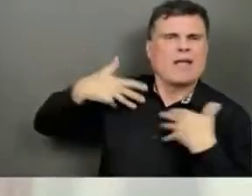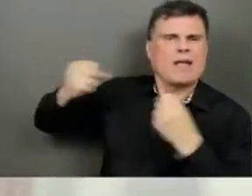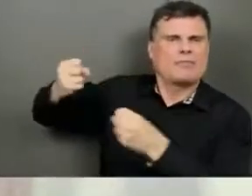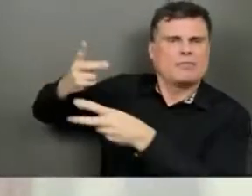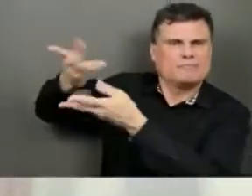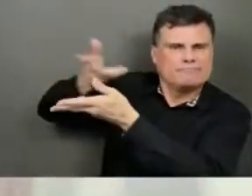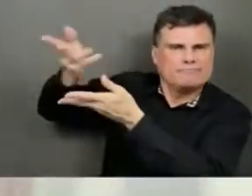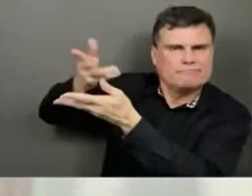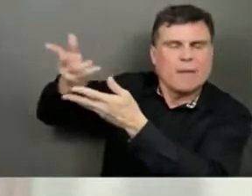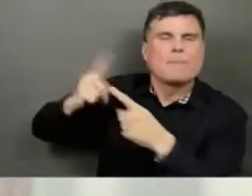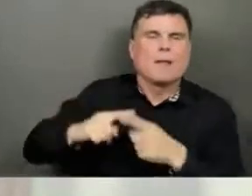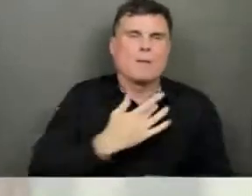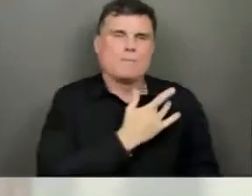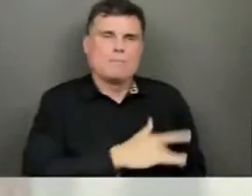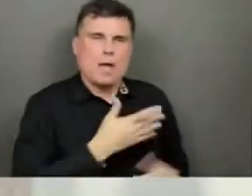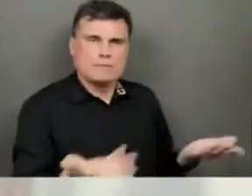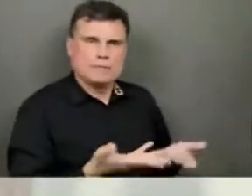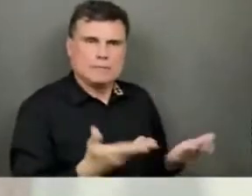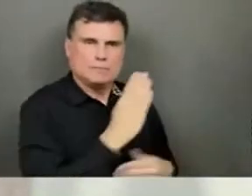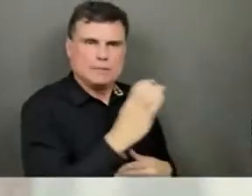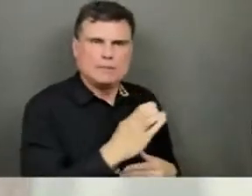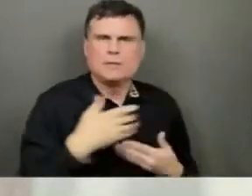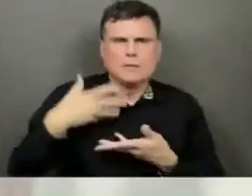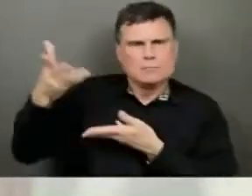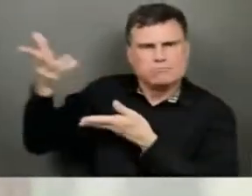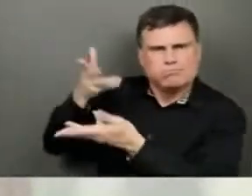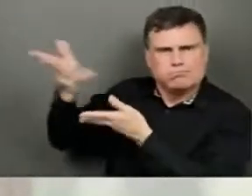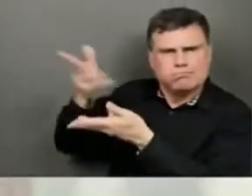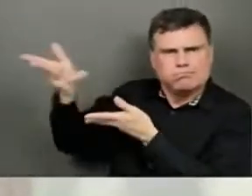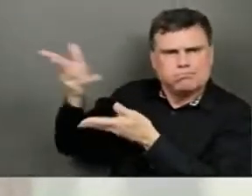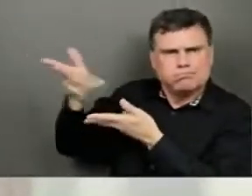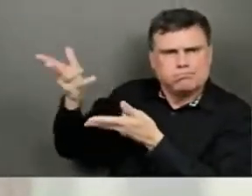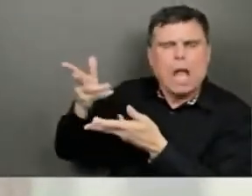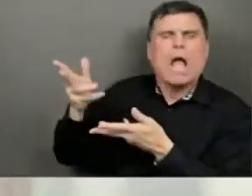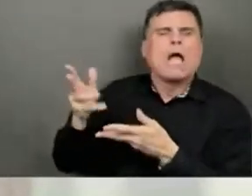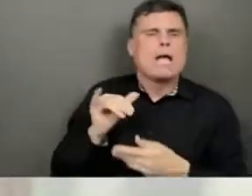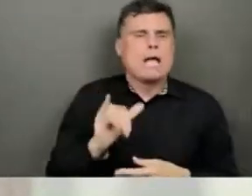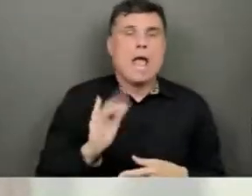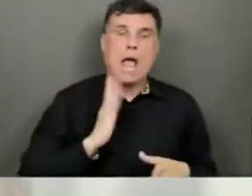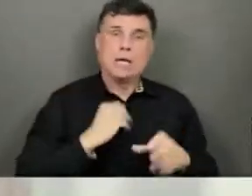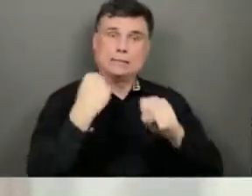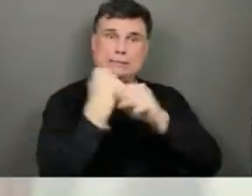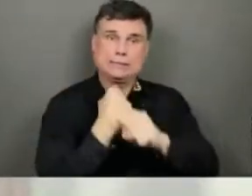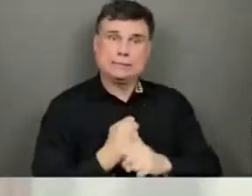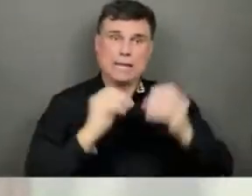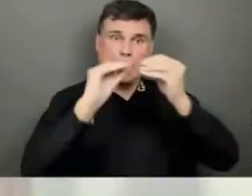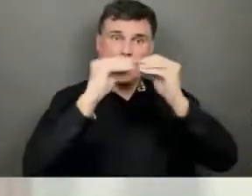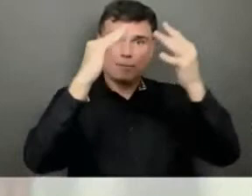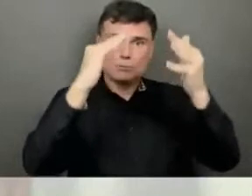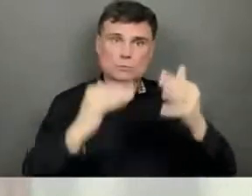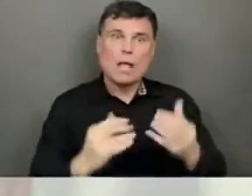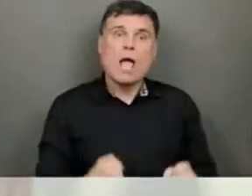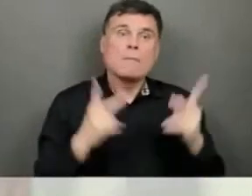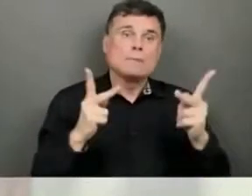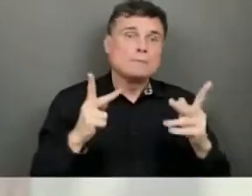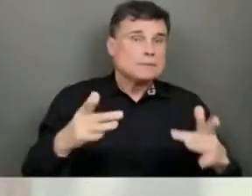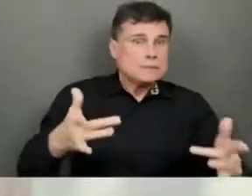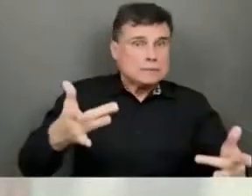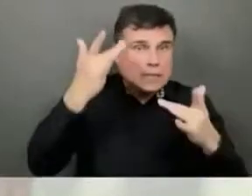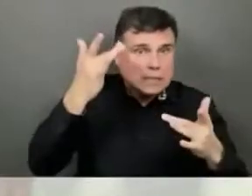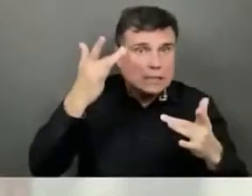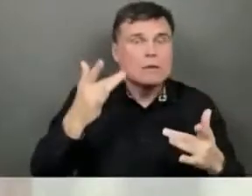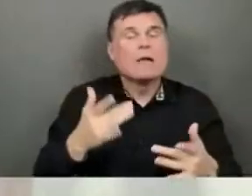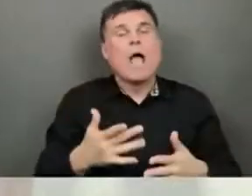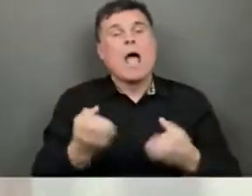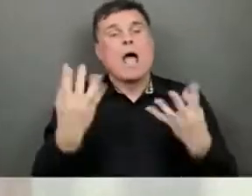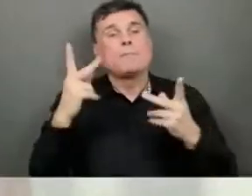we've looked with our Immunization Committee here in BC at our data on immunity, on infection, on illness, on who's ending up in hospital, to try